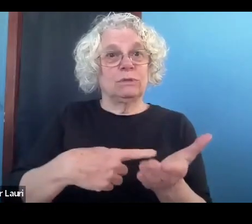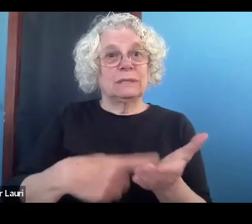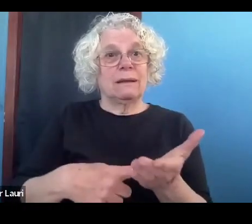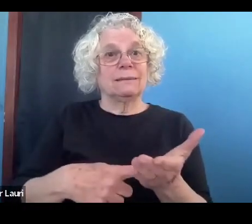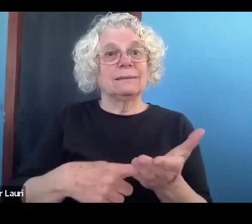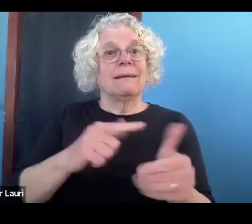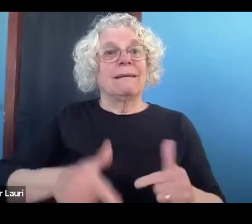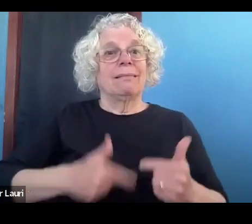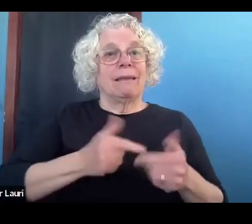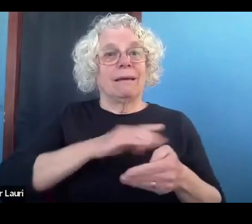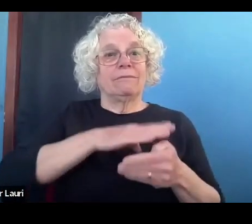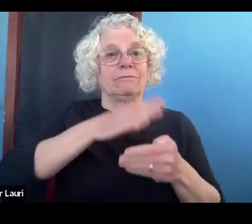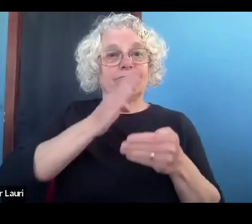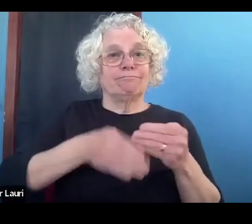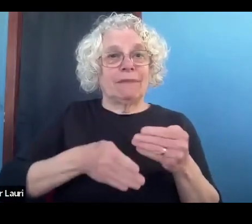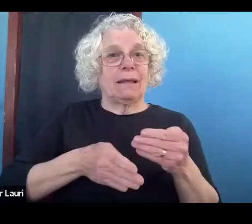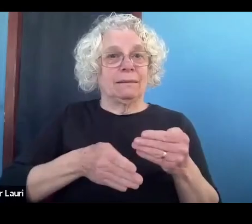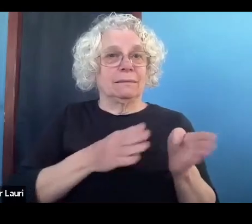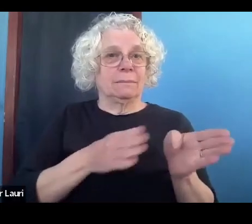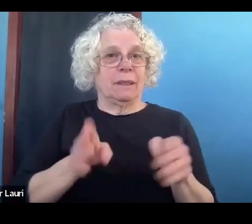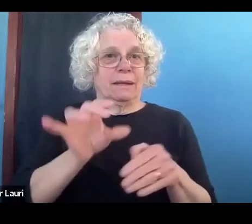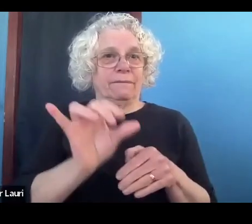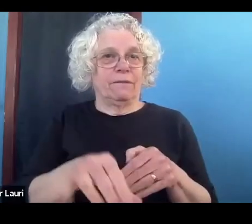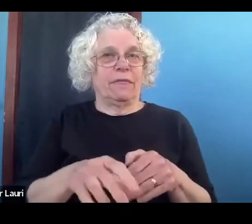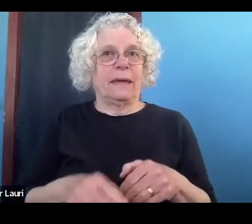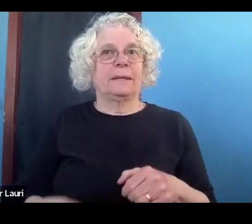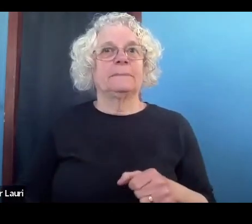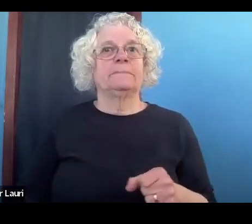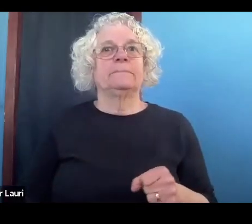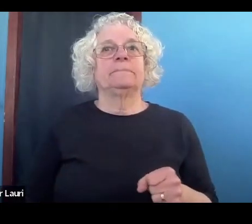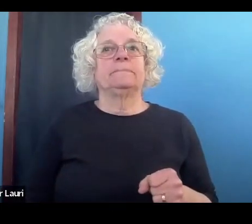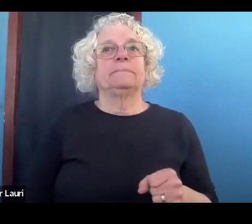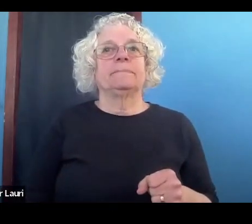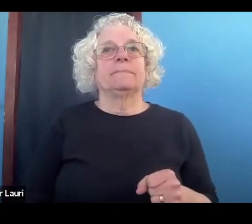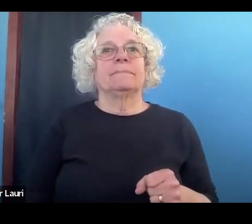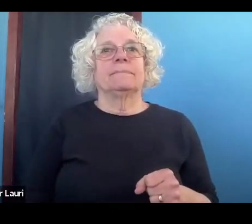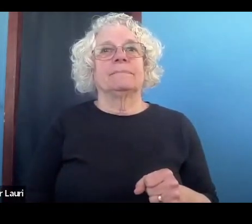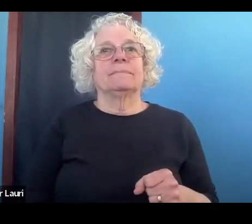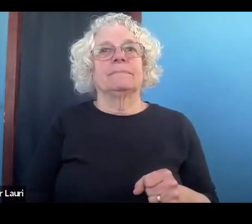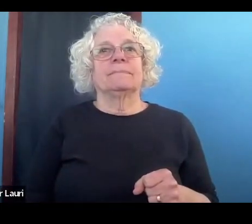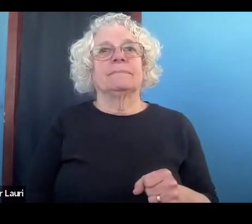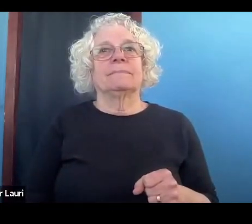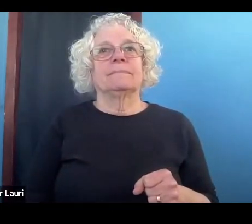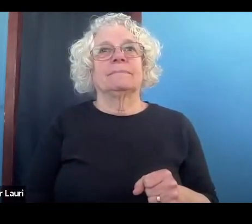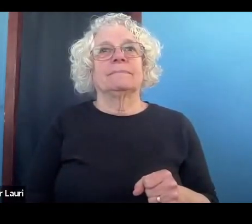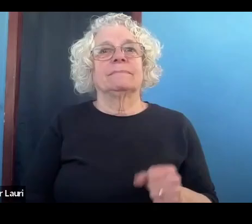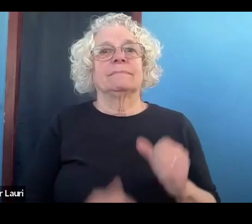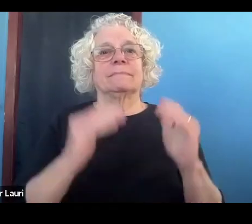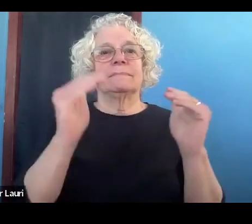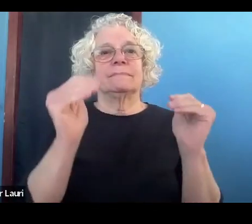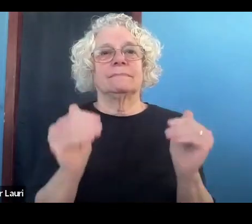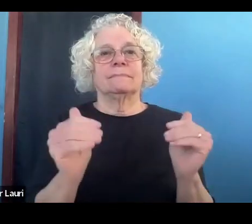planning. So if you could go ahead to the next slide, Ashley.